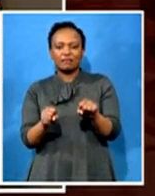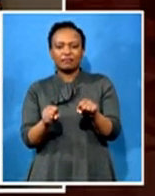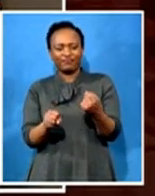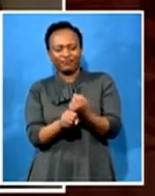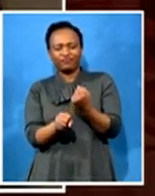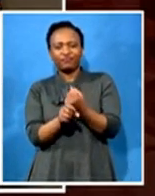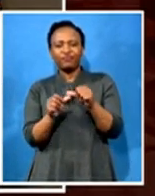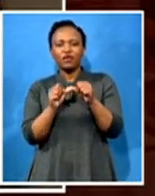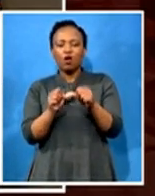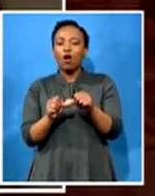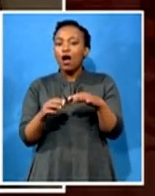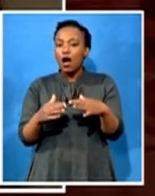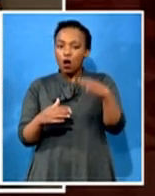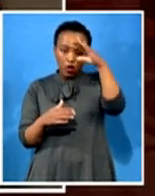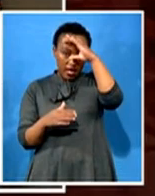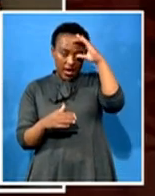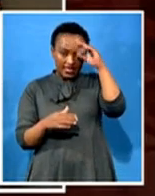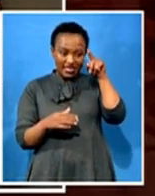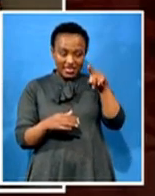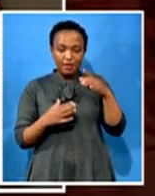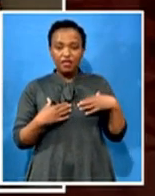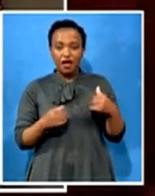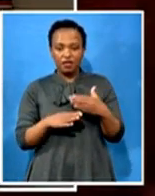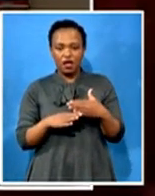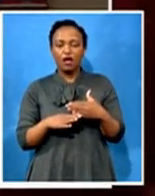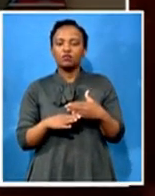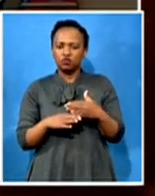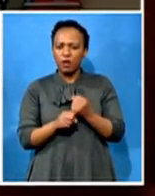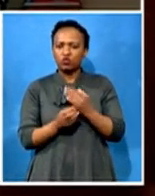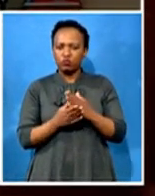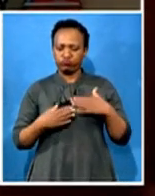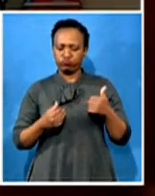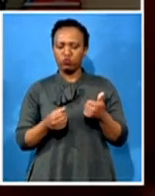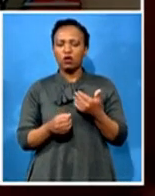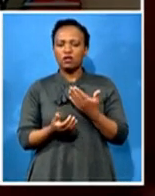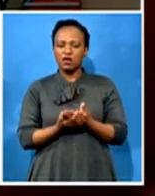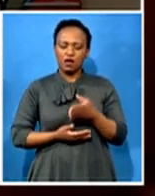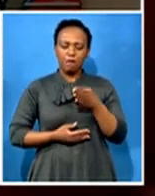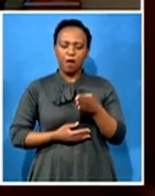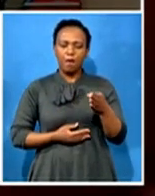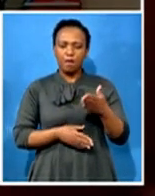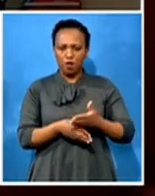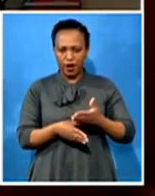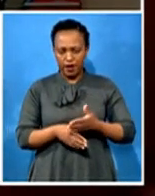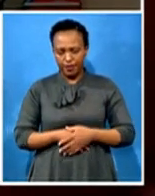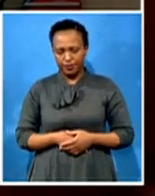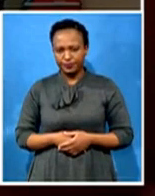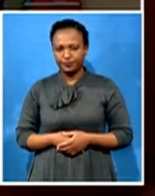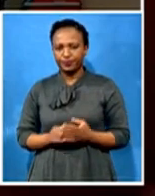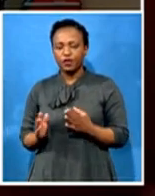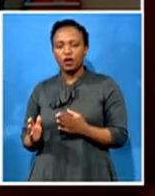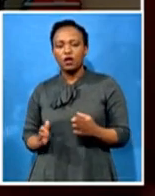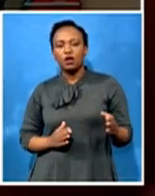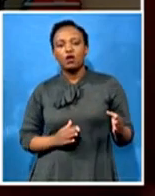workers at work. You know, you were talking about the mental health consequences of fighting this